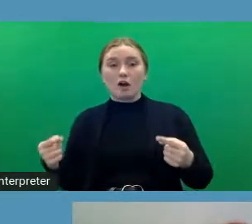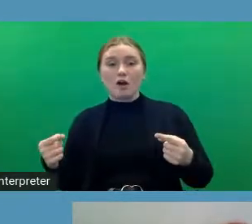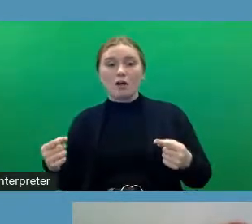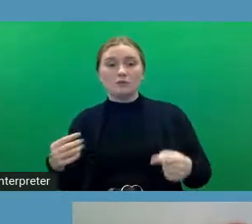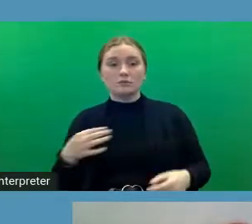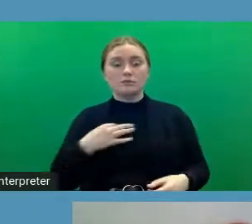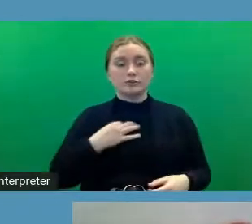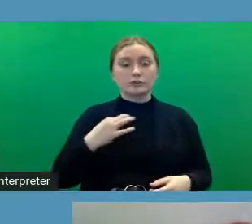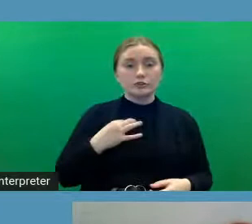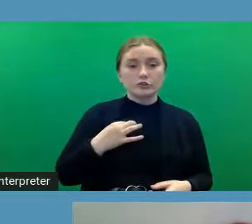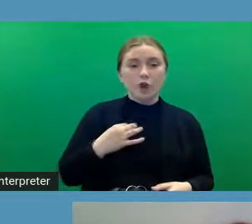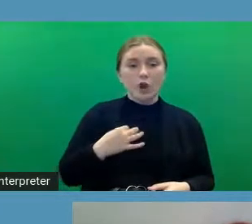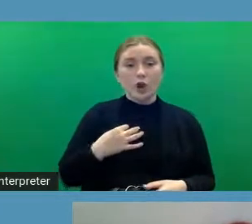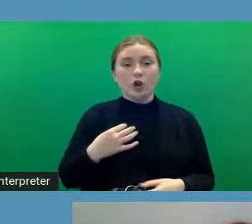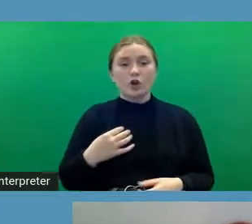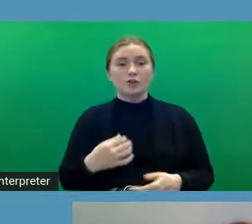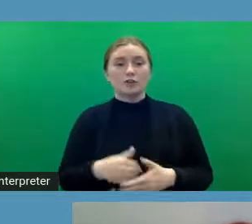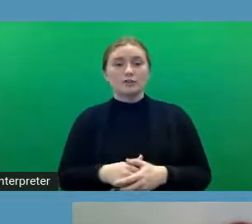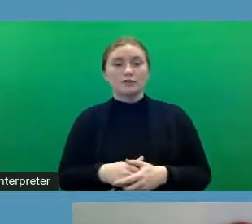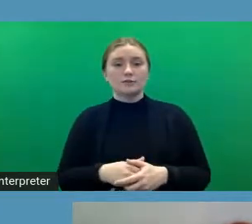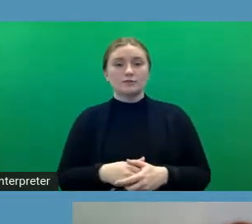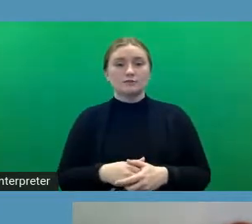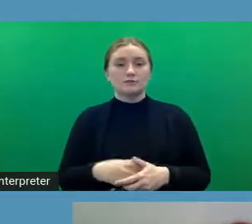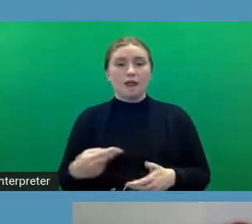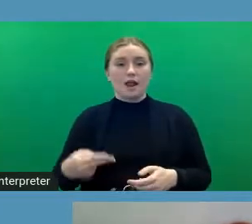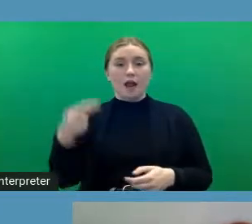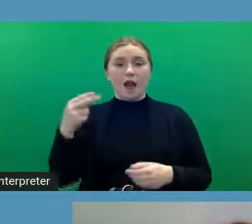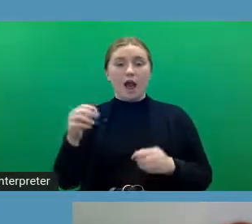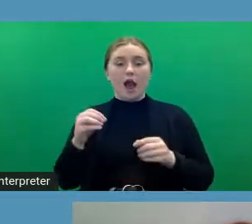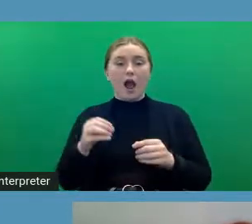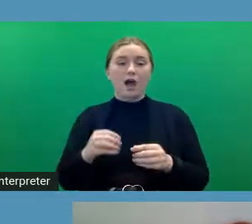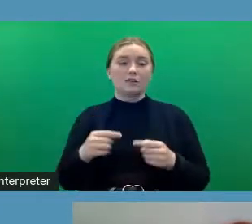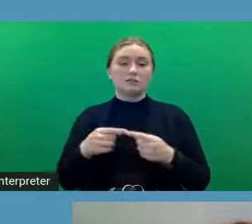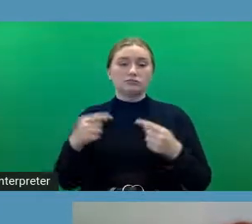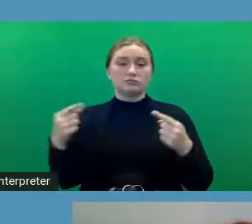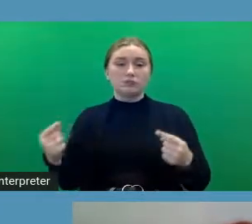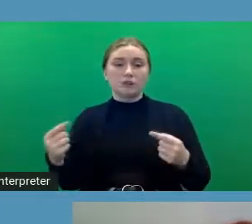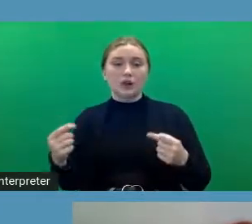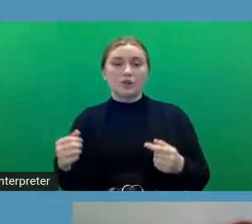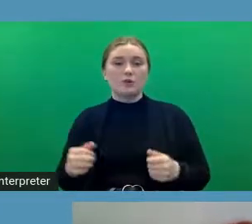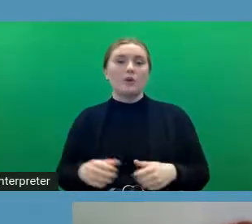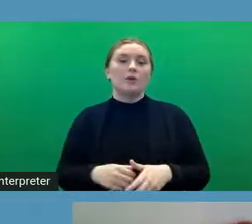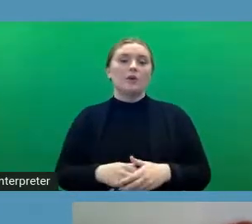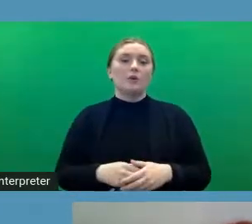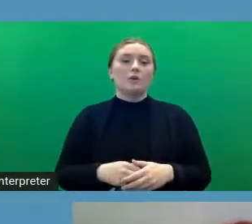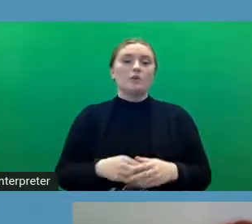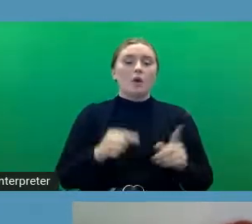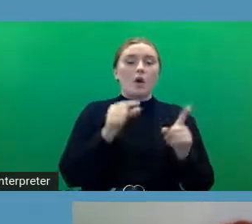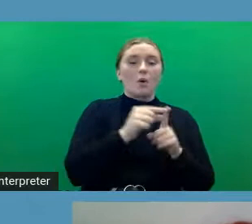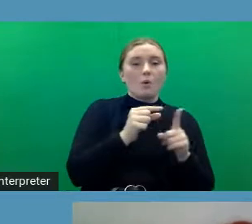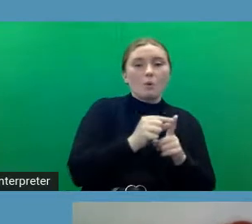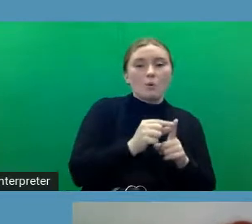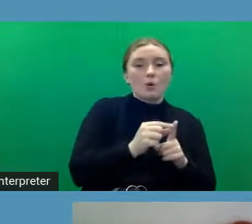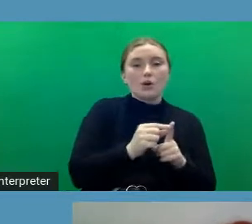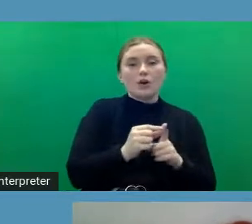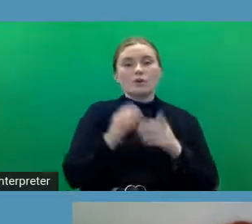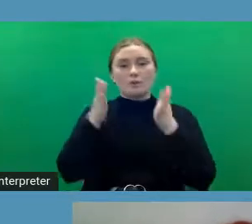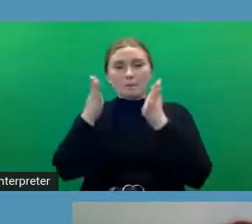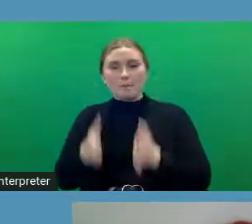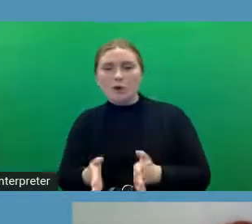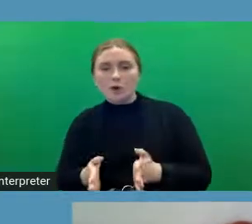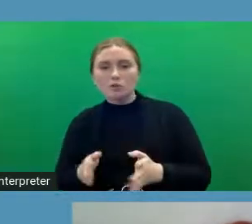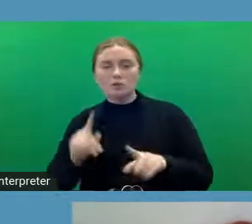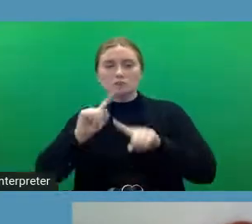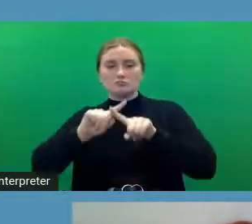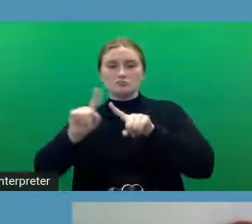attendance to that session, but like ensuring high contrast, whether it's text on a background, a person on a background, text on an image,